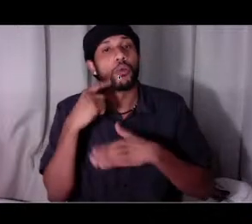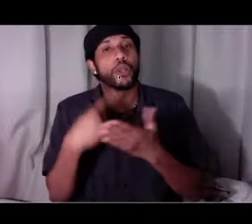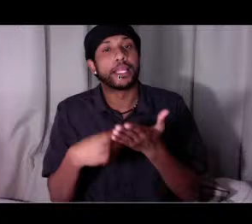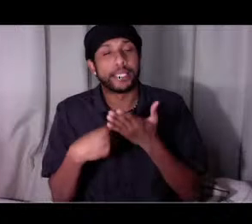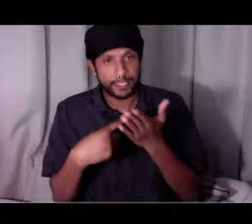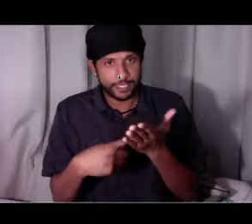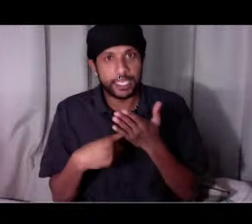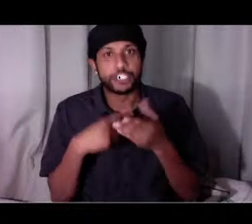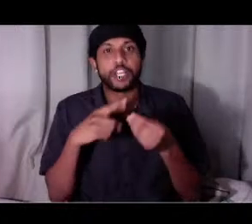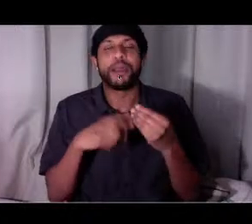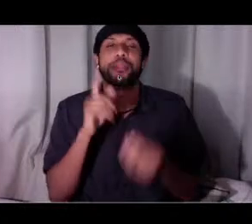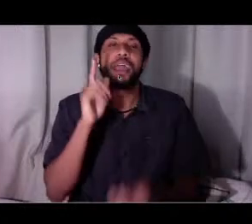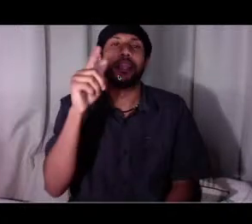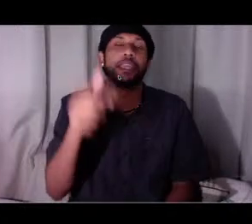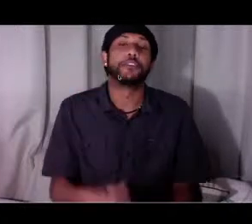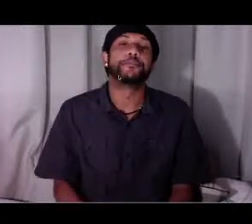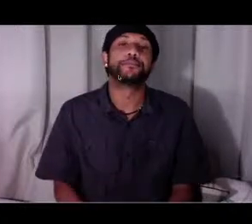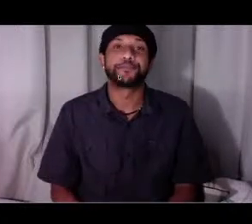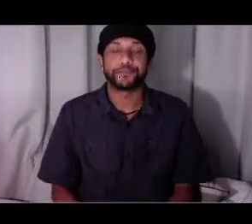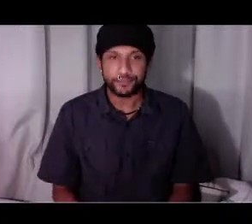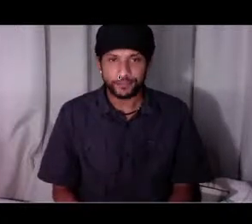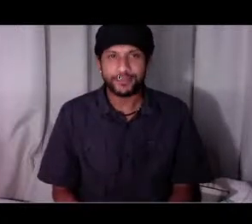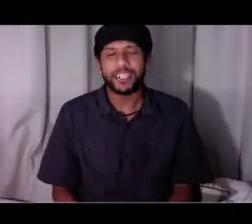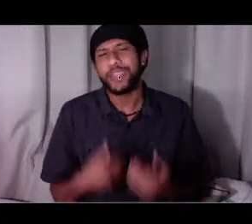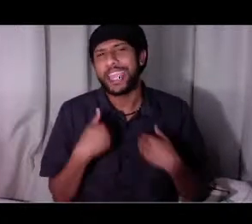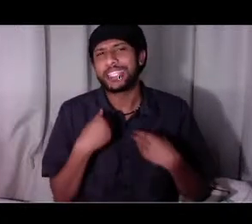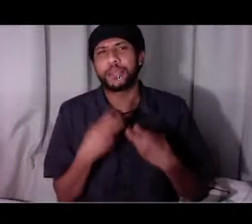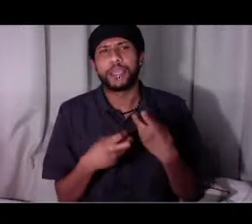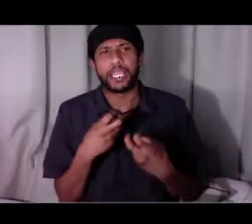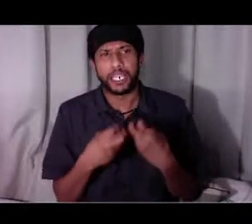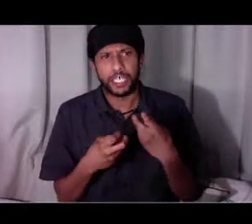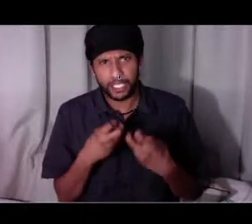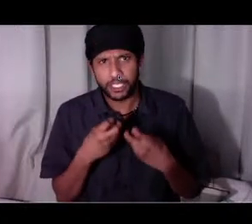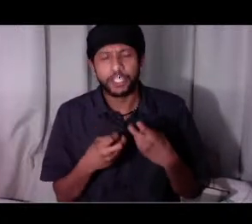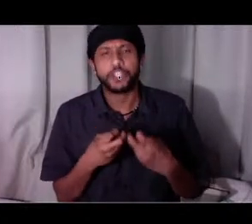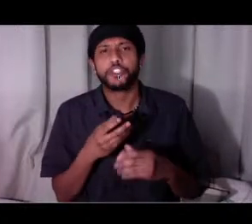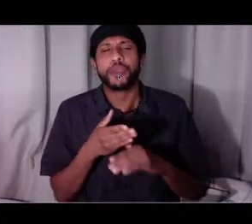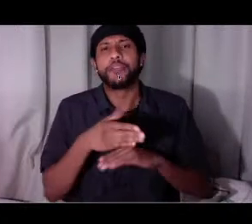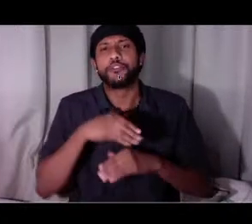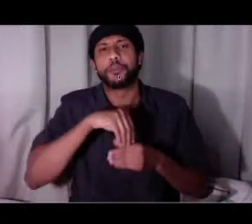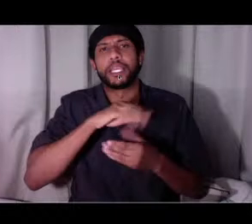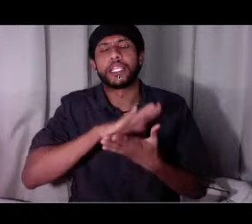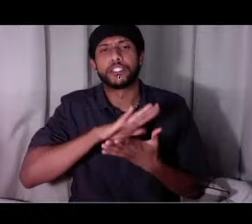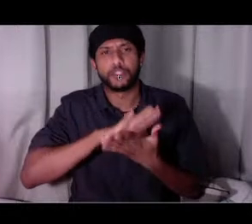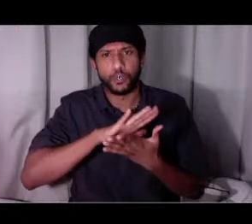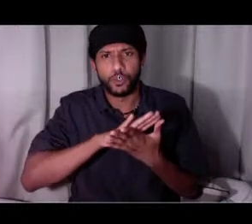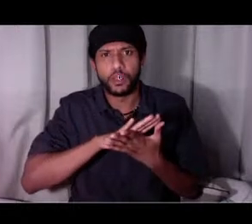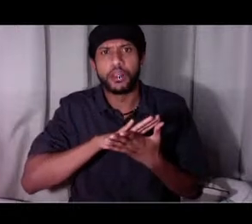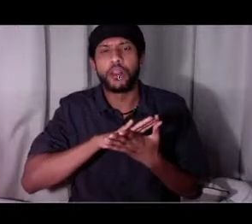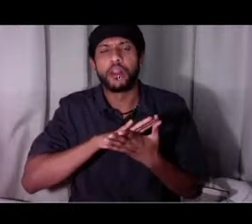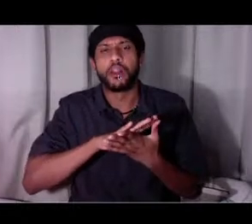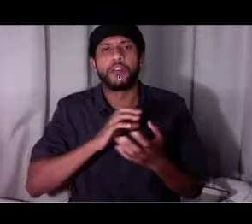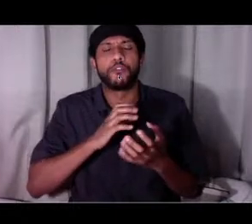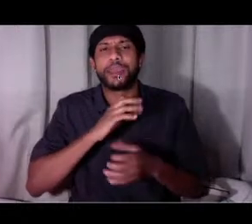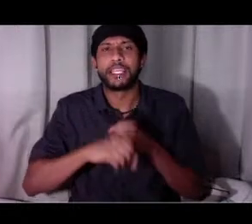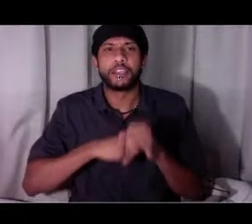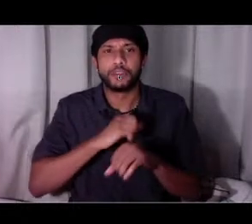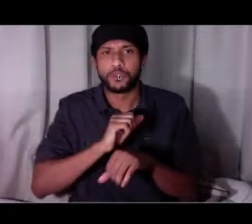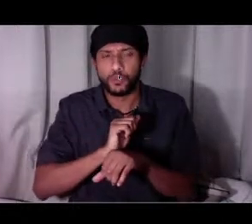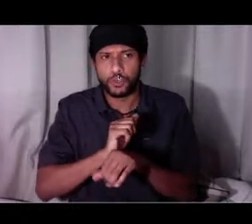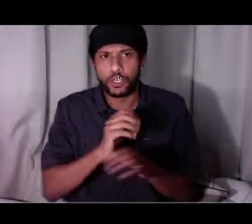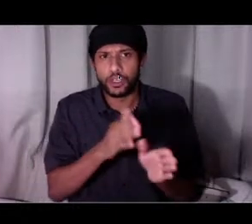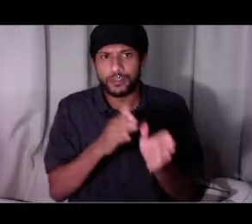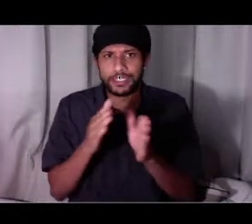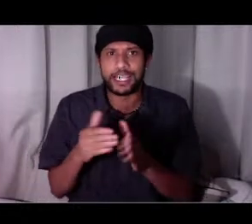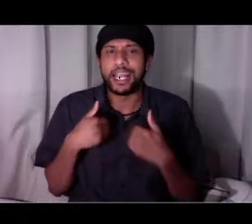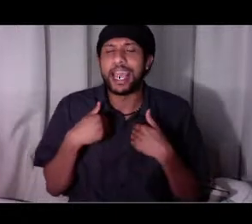that down the road but I there were some issues that I had after being in school all the years I was working on a site there were